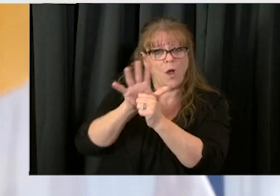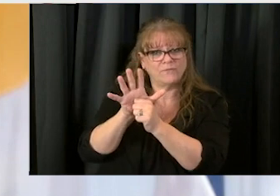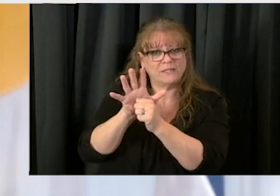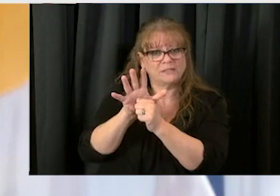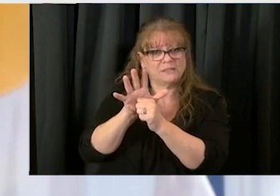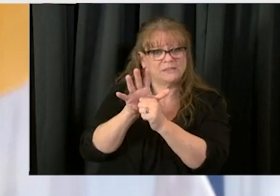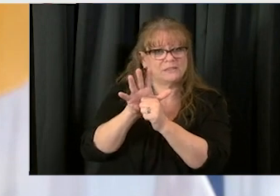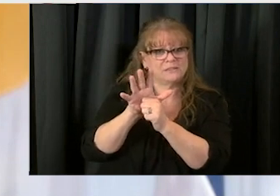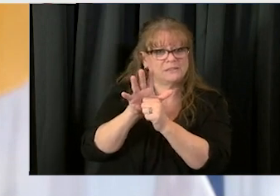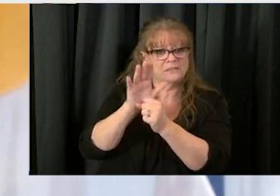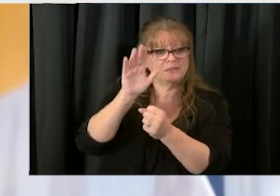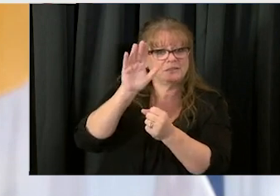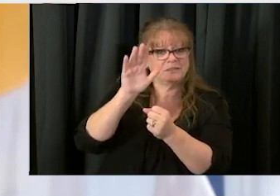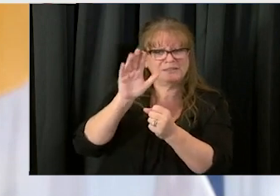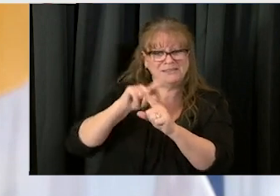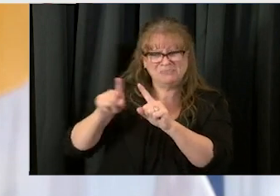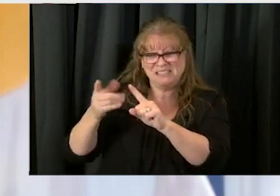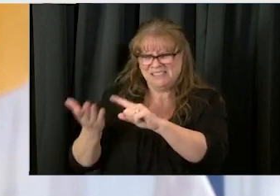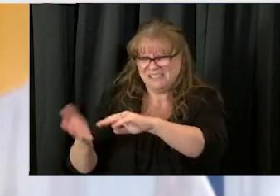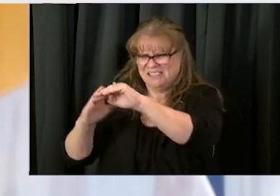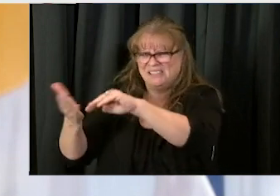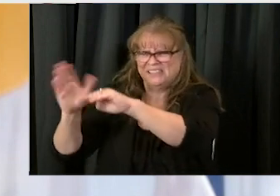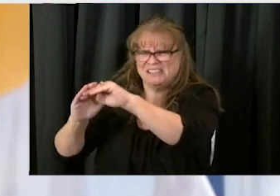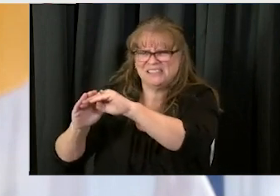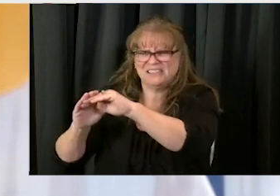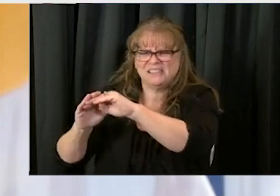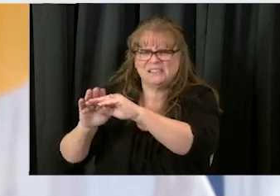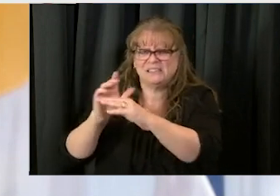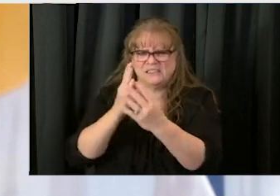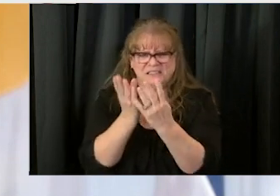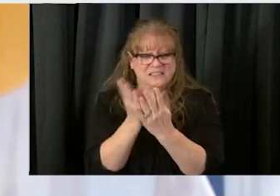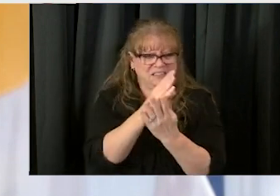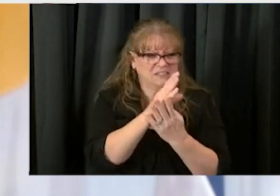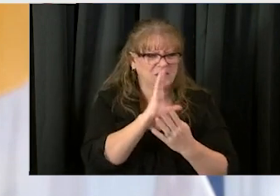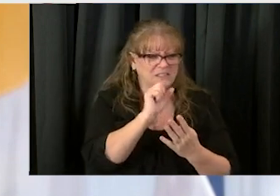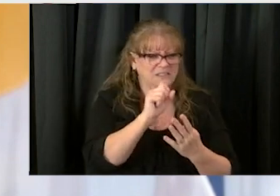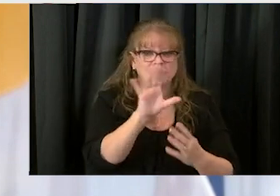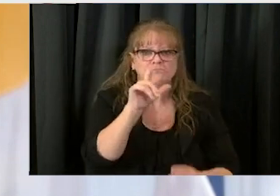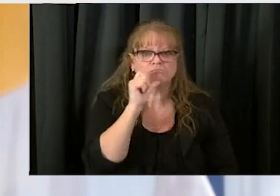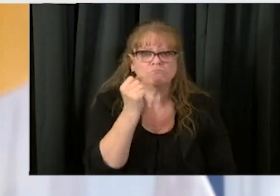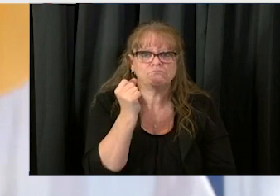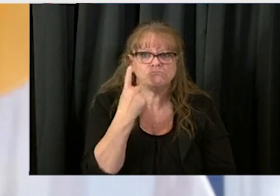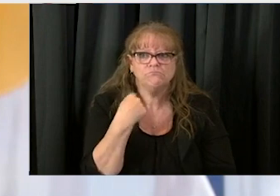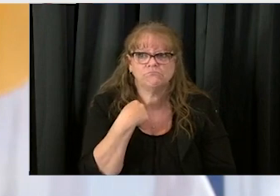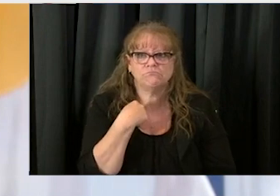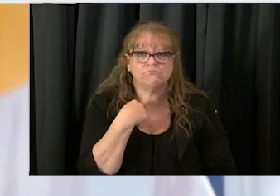this mutant strain? Thank you. Jill, do you have any updates on the new strain?